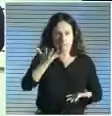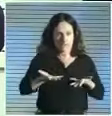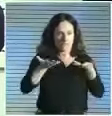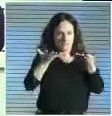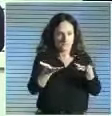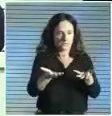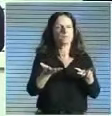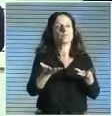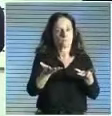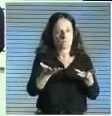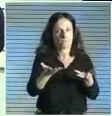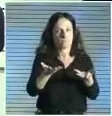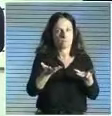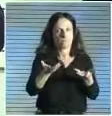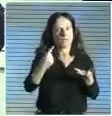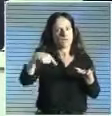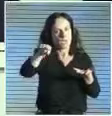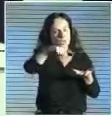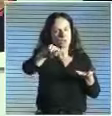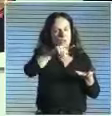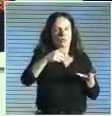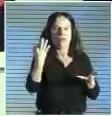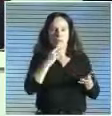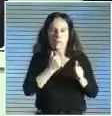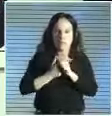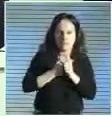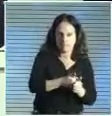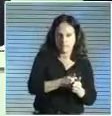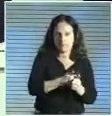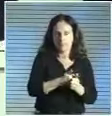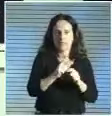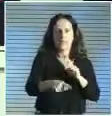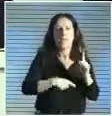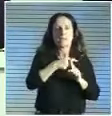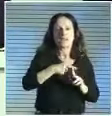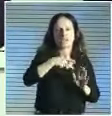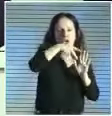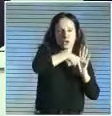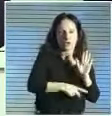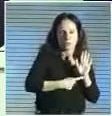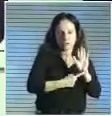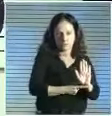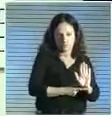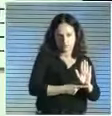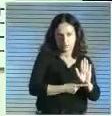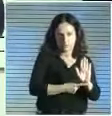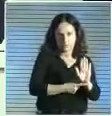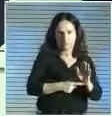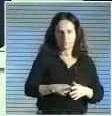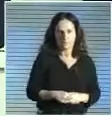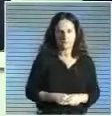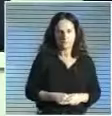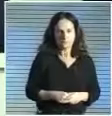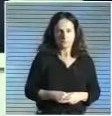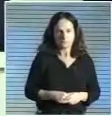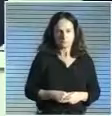follow, and we provide the framework that variably on how their governance is done